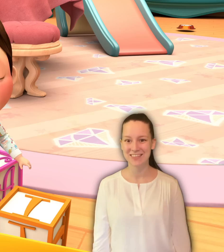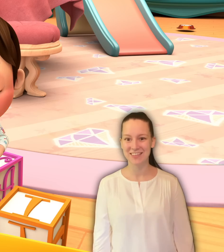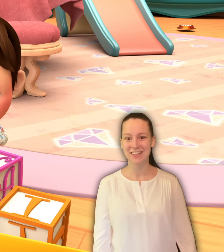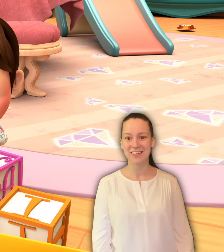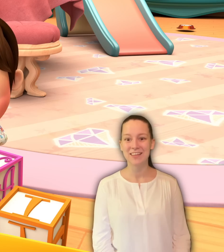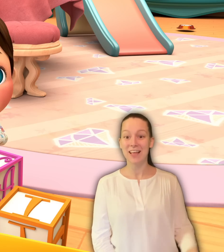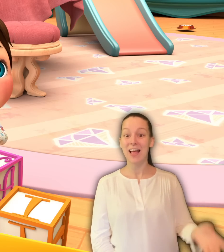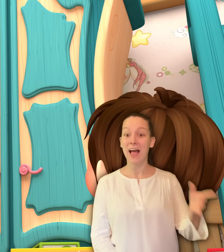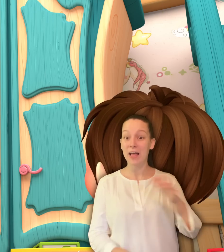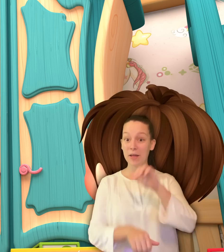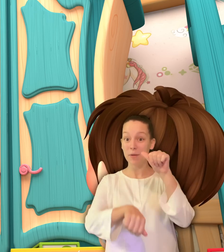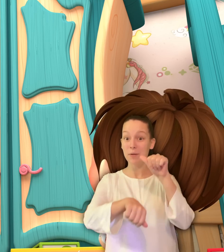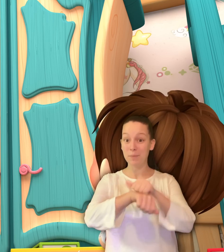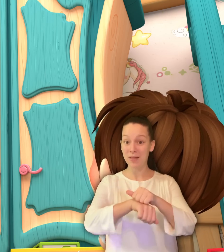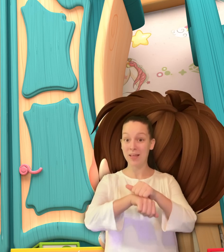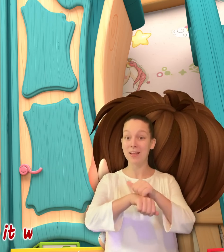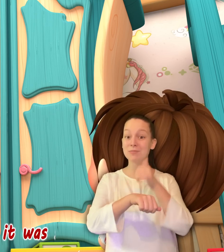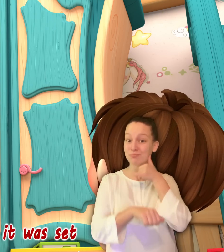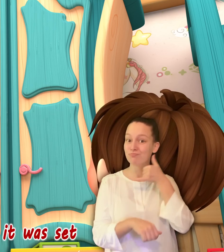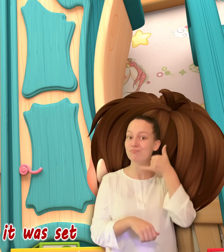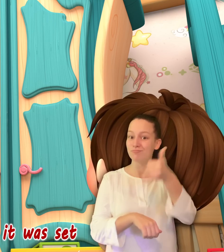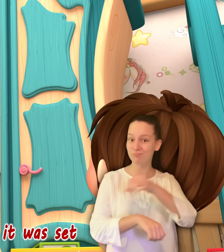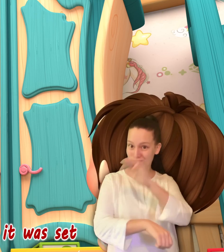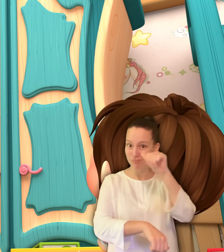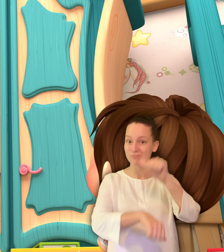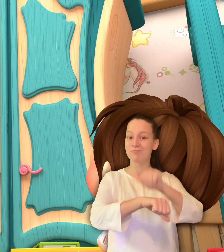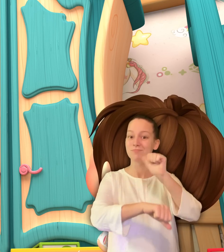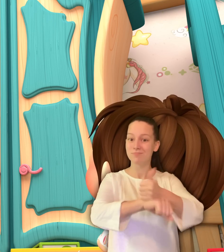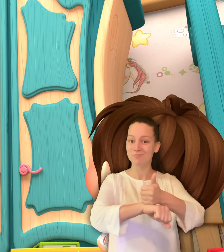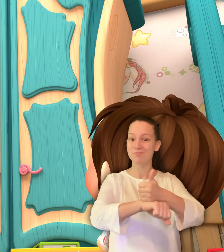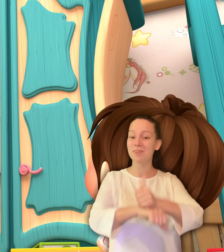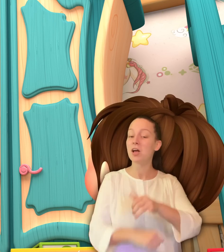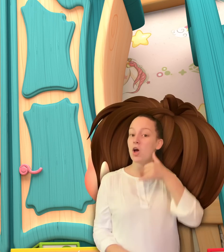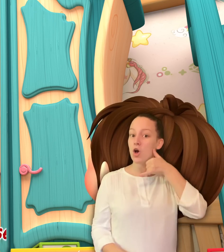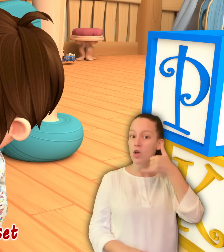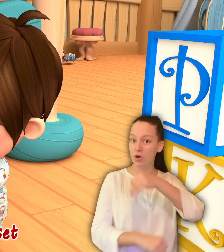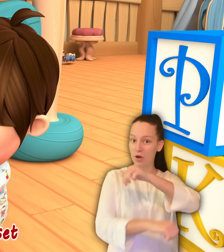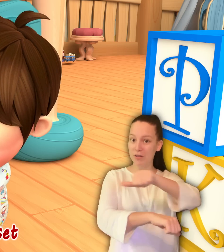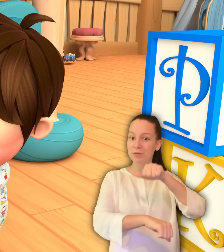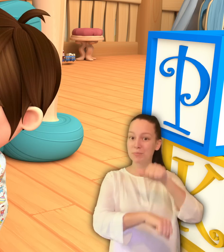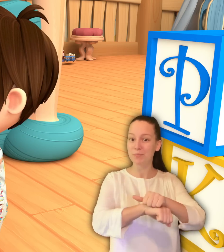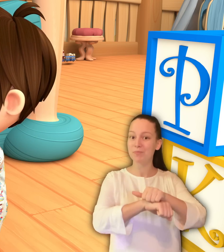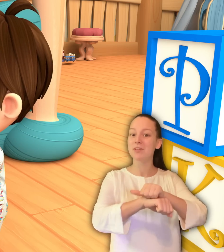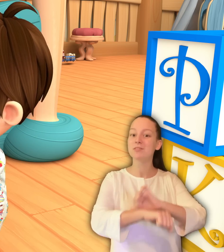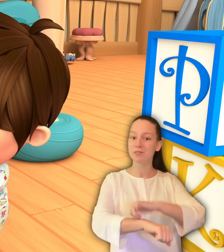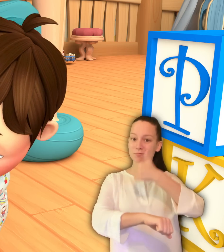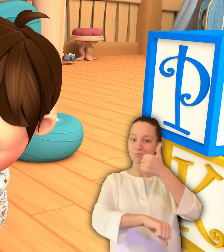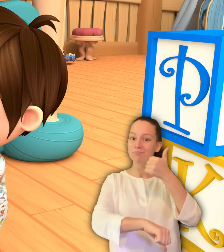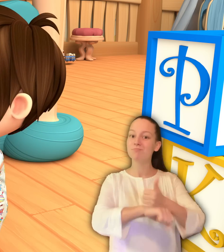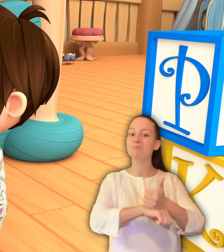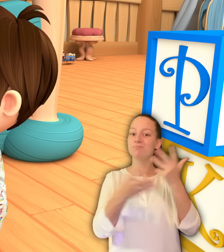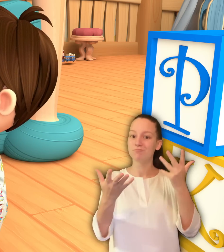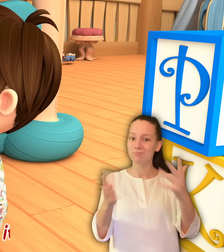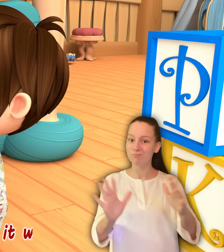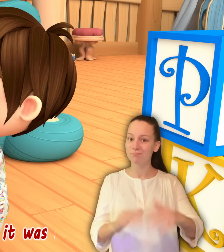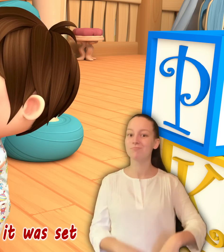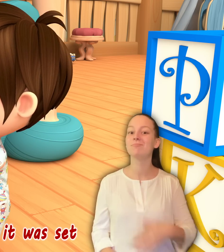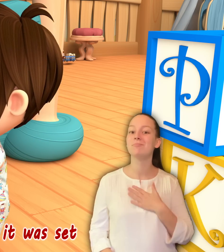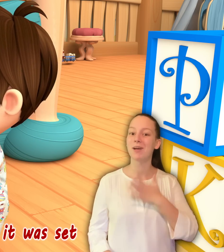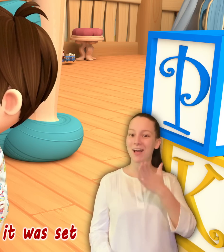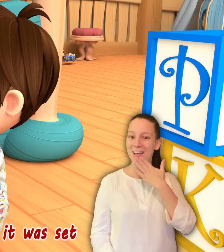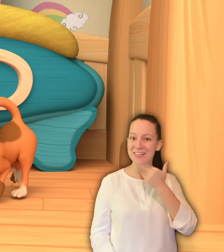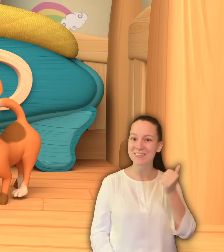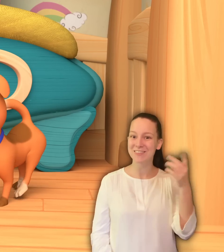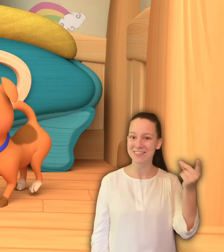sweet puppy. We made an appointment and it was set, it was set, it was set. We made an appointment and it